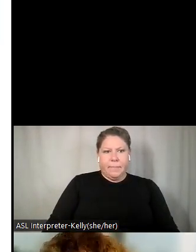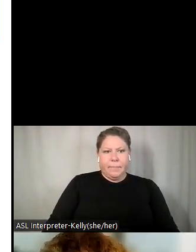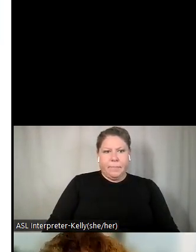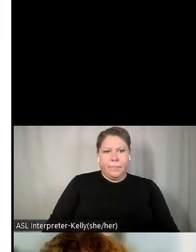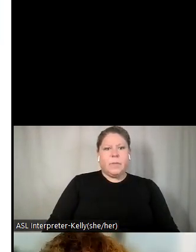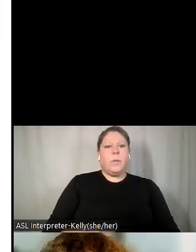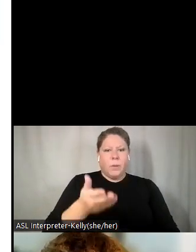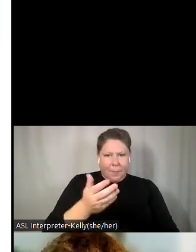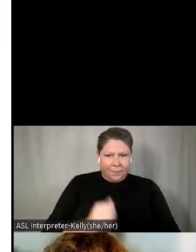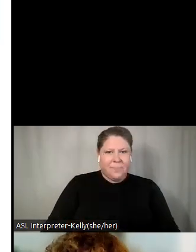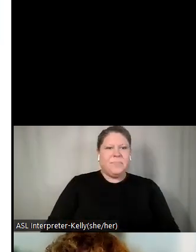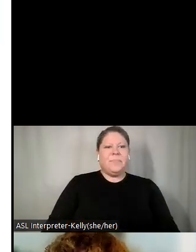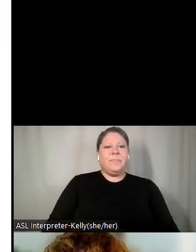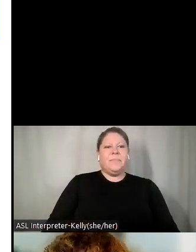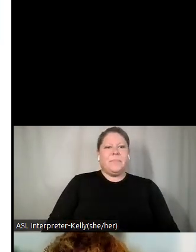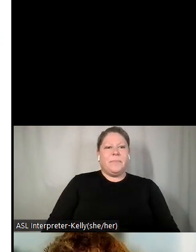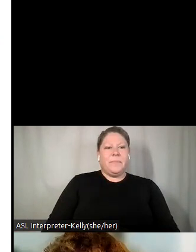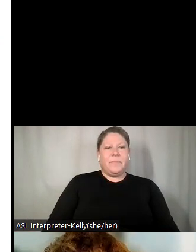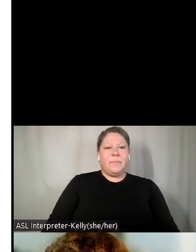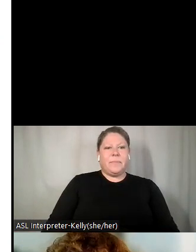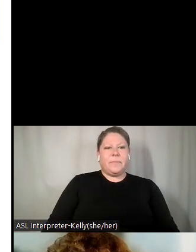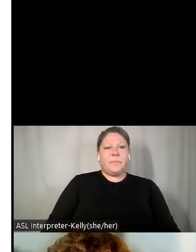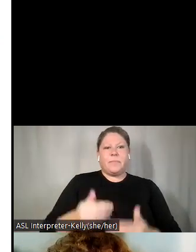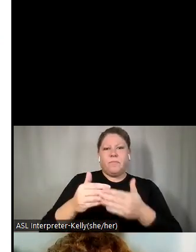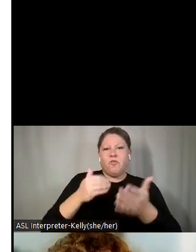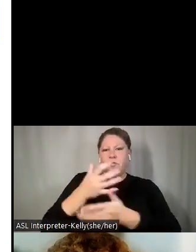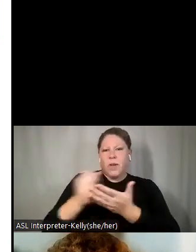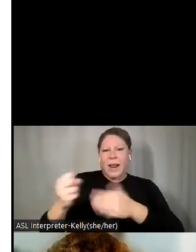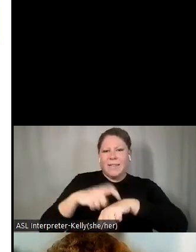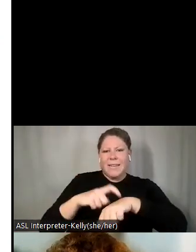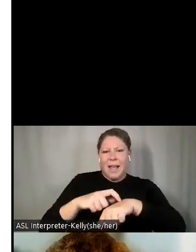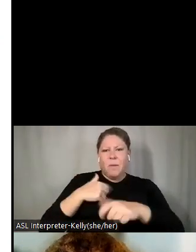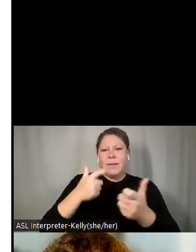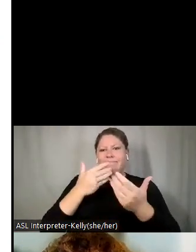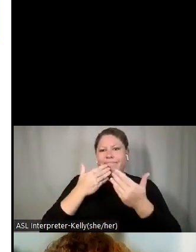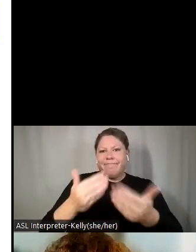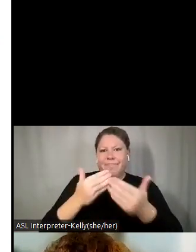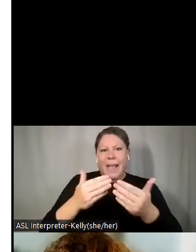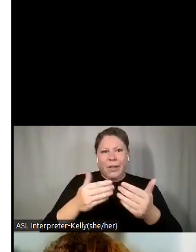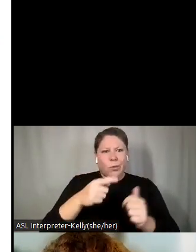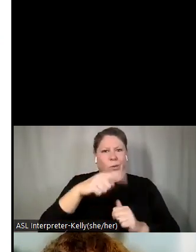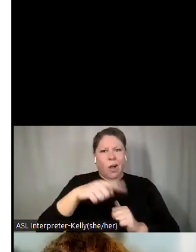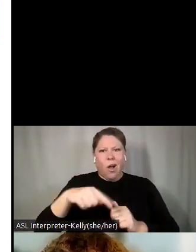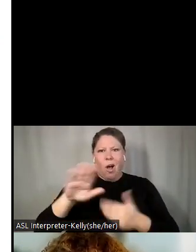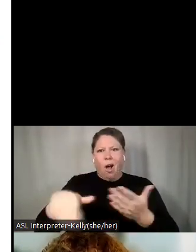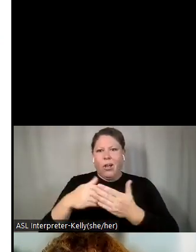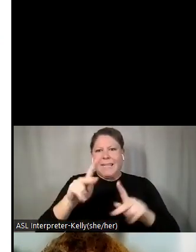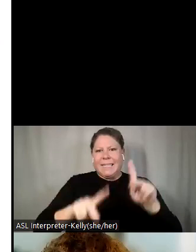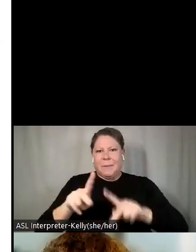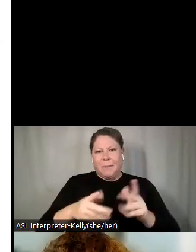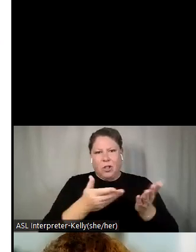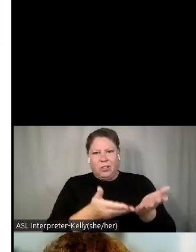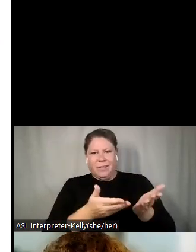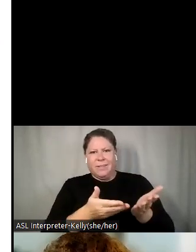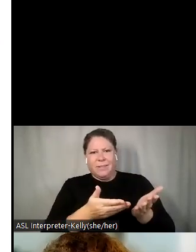go. Thank you so much, Talia. So I just want to, before we run out of time, I want to give a big thank you to the people who are mentioned on this slide. These are some of the most